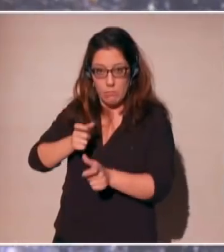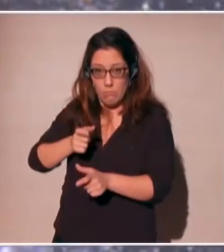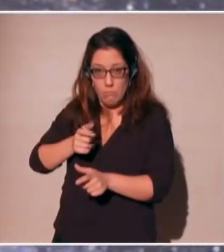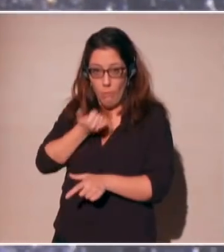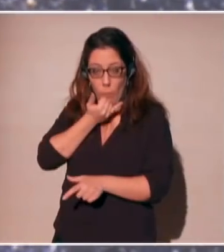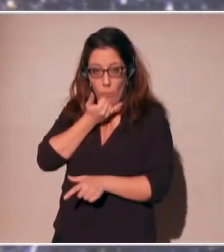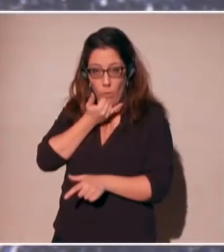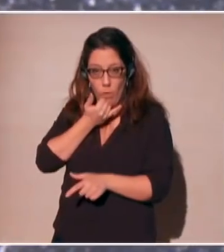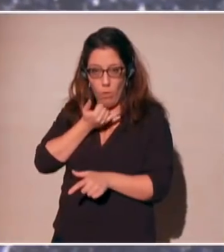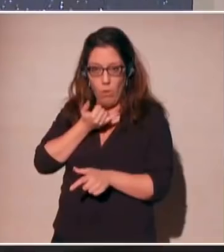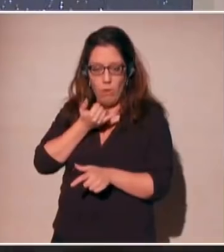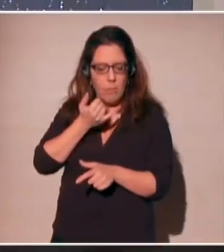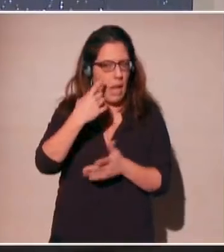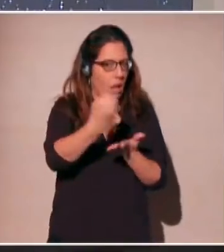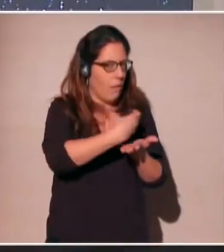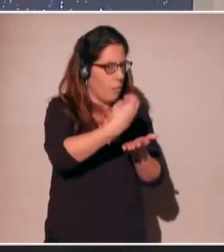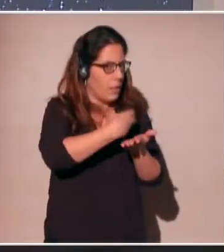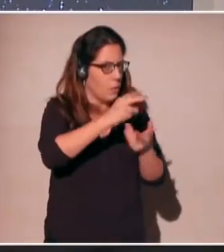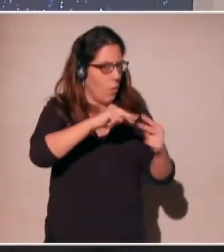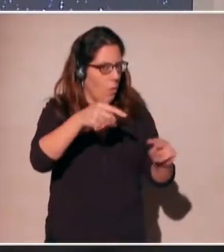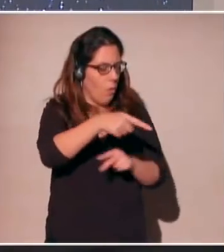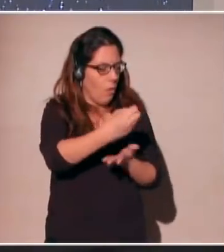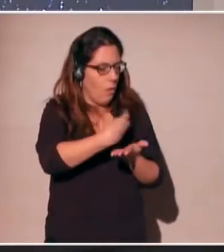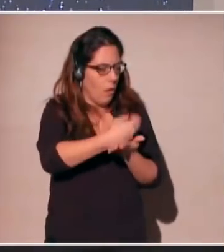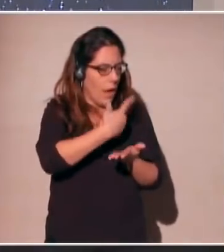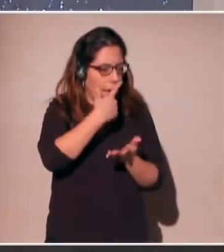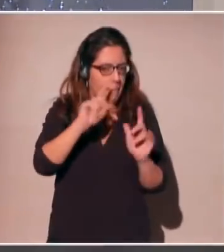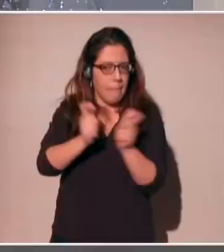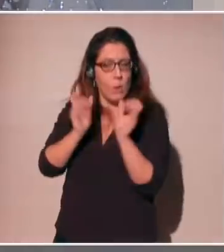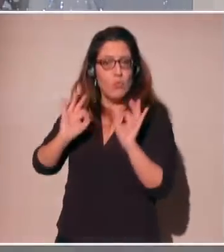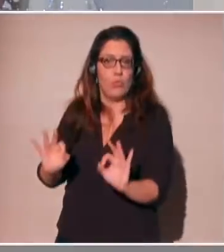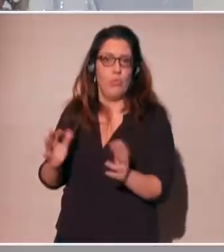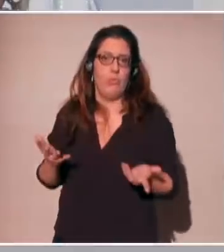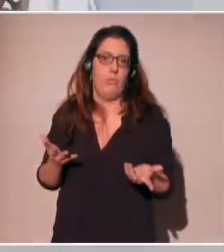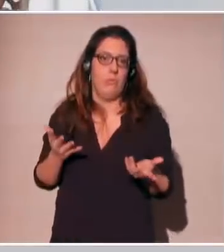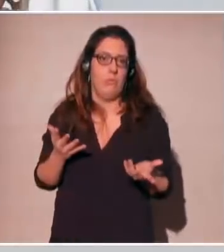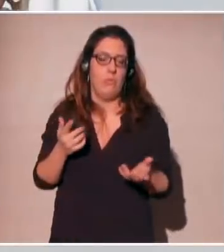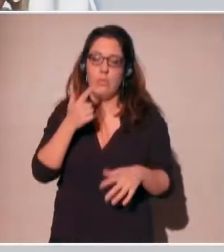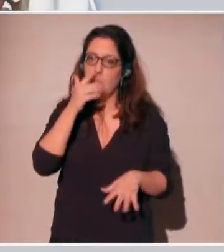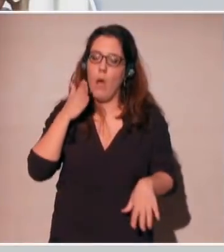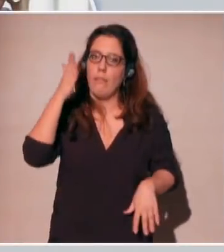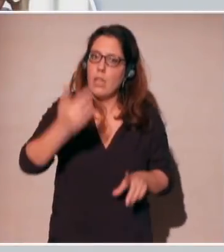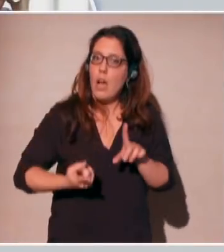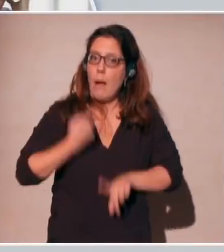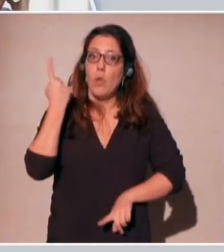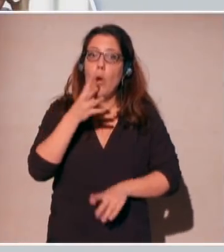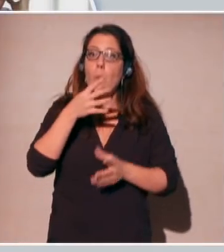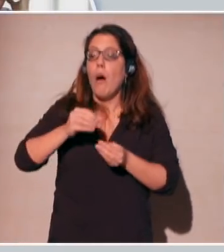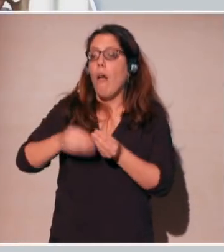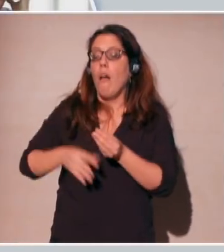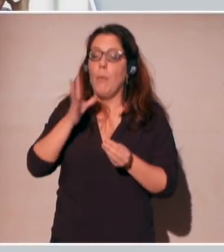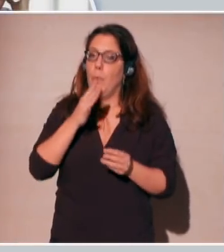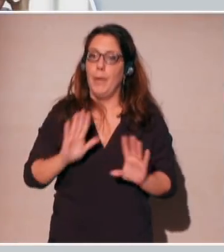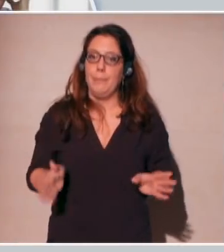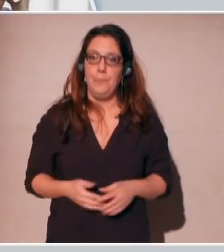this is a huge promise that we cannot allow ourselves to miss. So we've seen a lot of things that can be